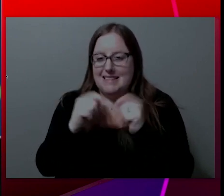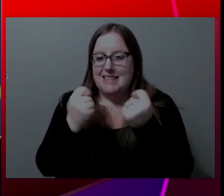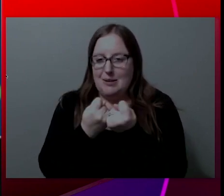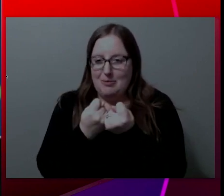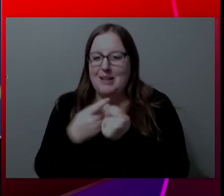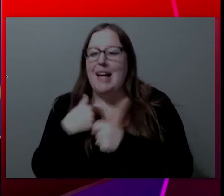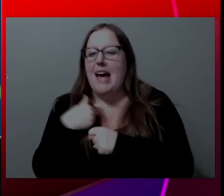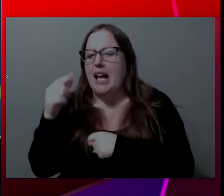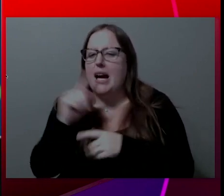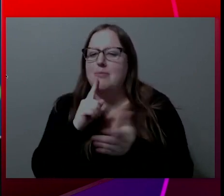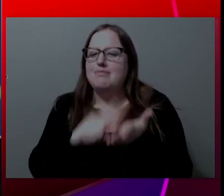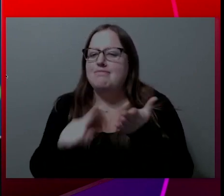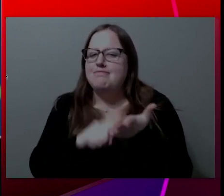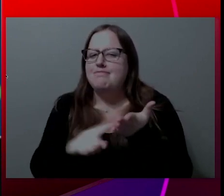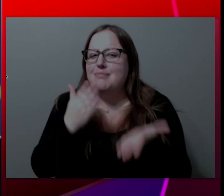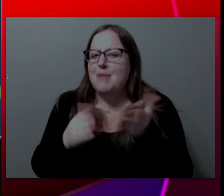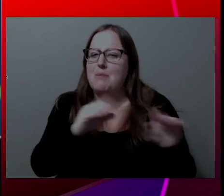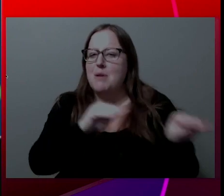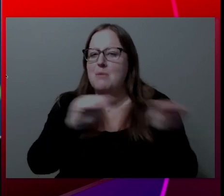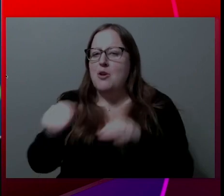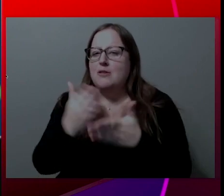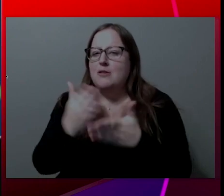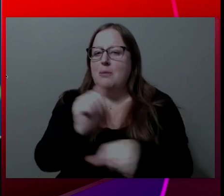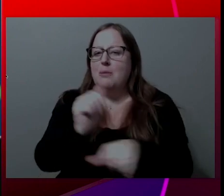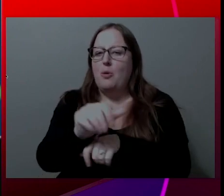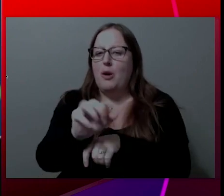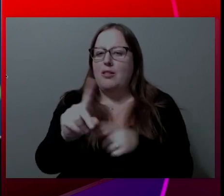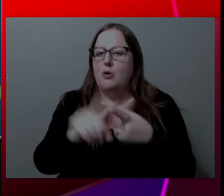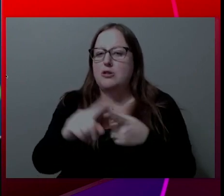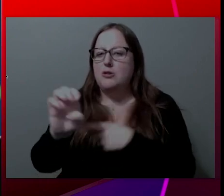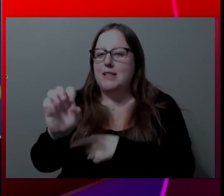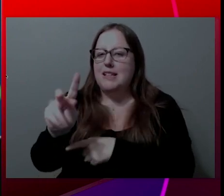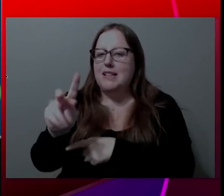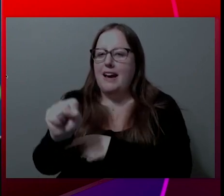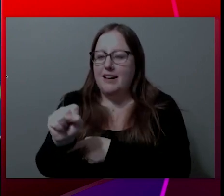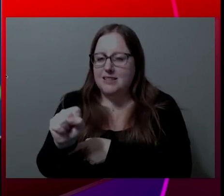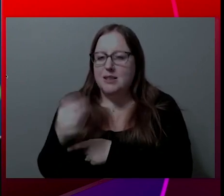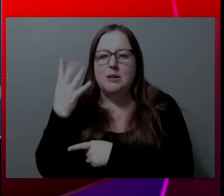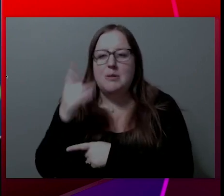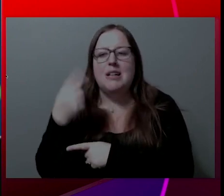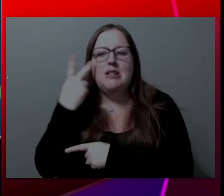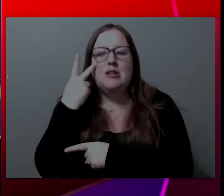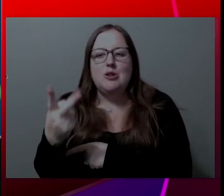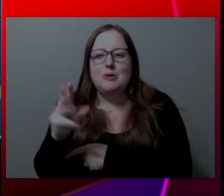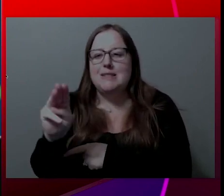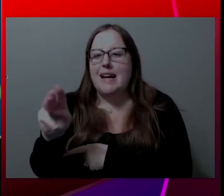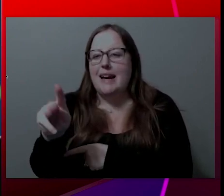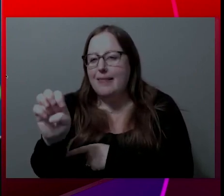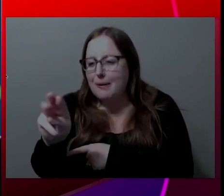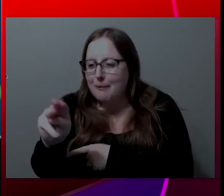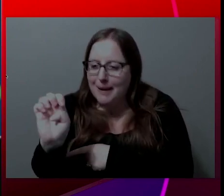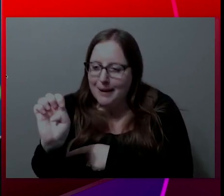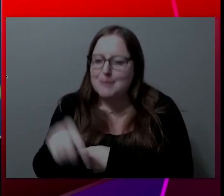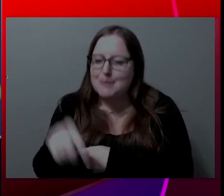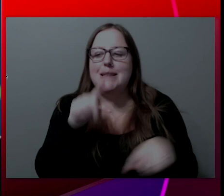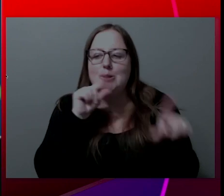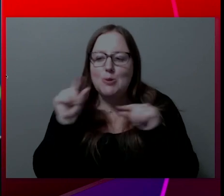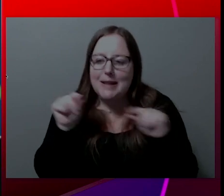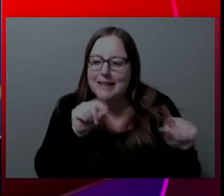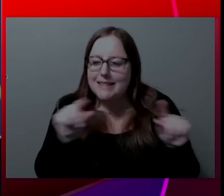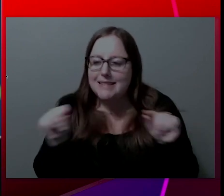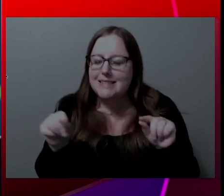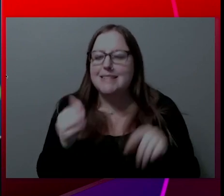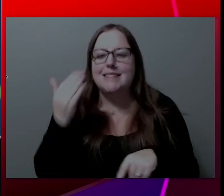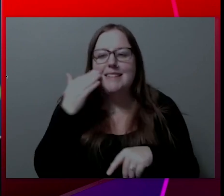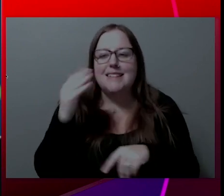looking to move some of our workload over to EKS. Because you always see the memes and the tweets and the